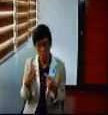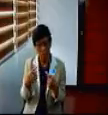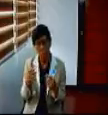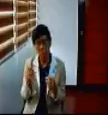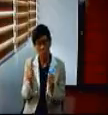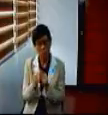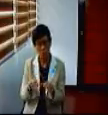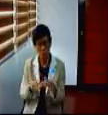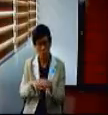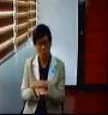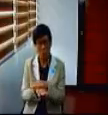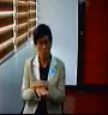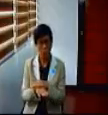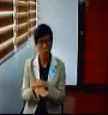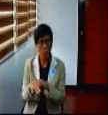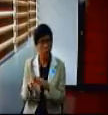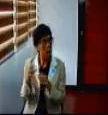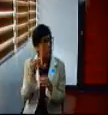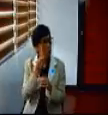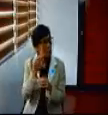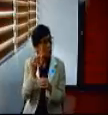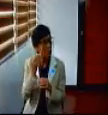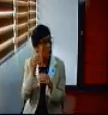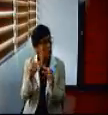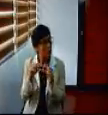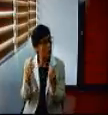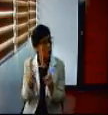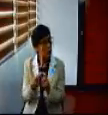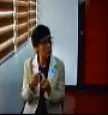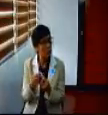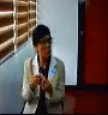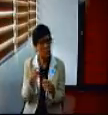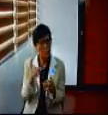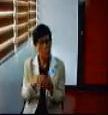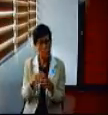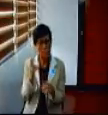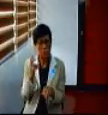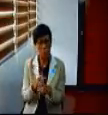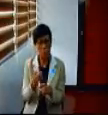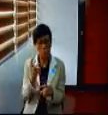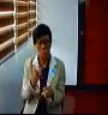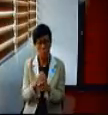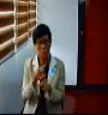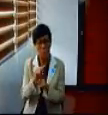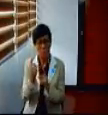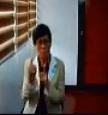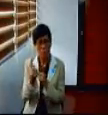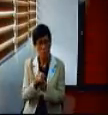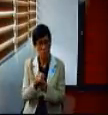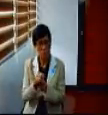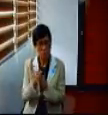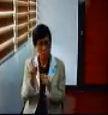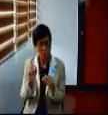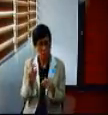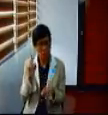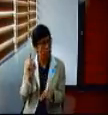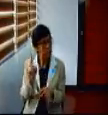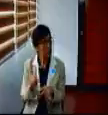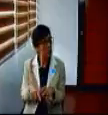to the home state court. Now, here is an intractable, difficult situation which the United Nations is currently